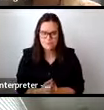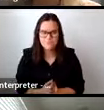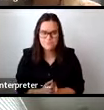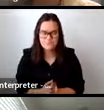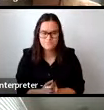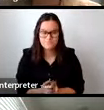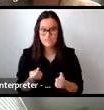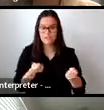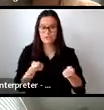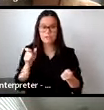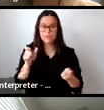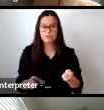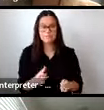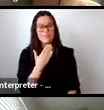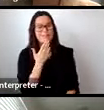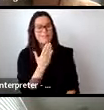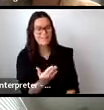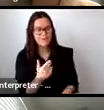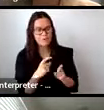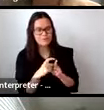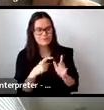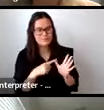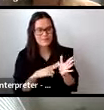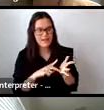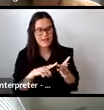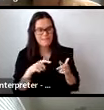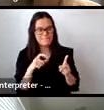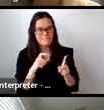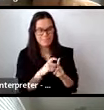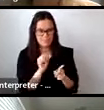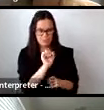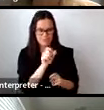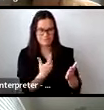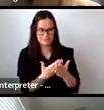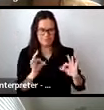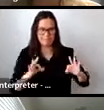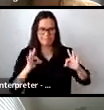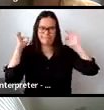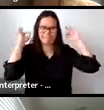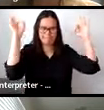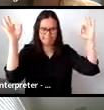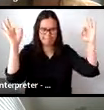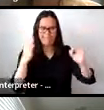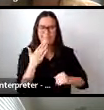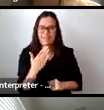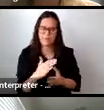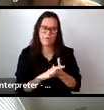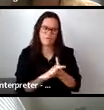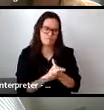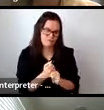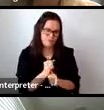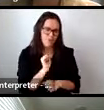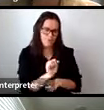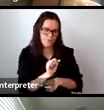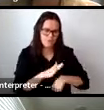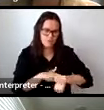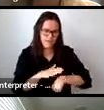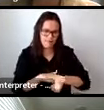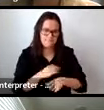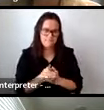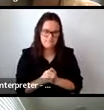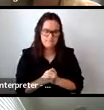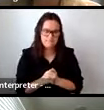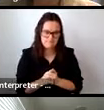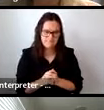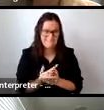so much, David. Exceptional submission. Really appreciate you taking the time to come to